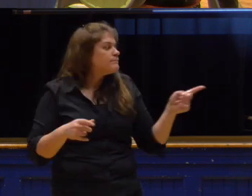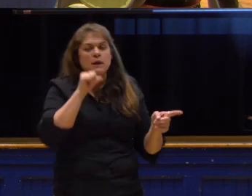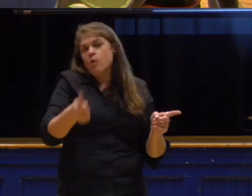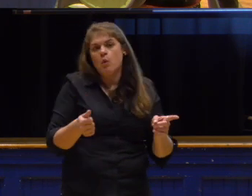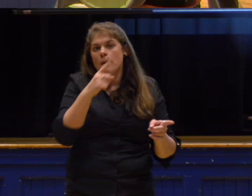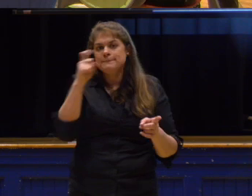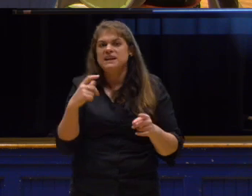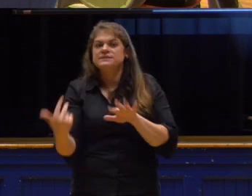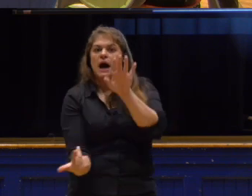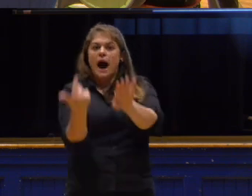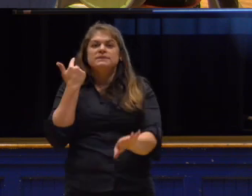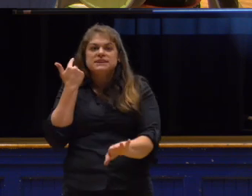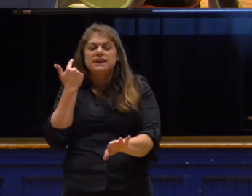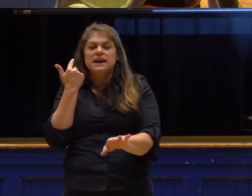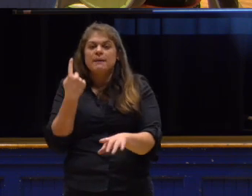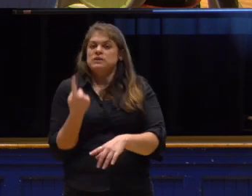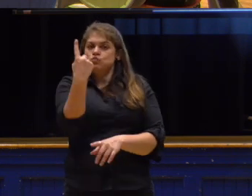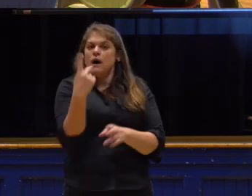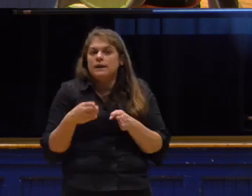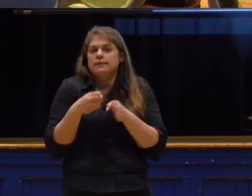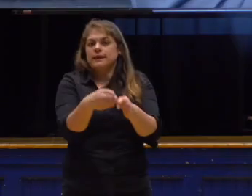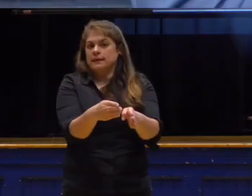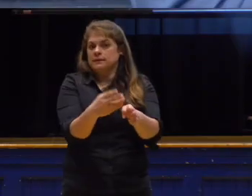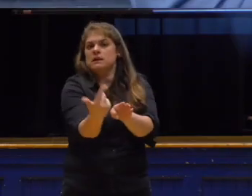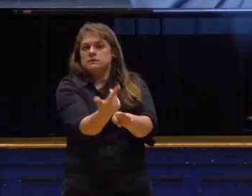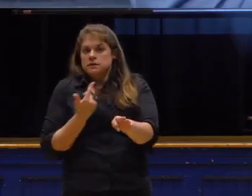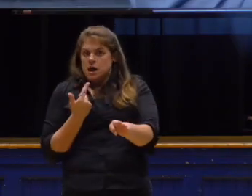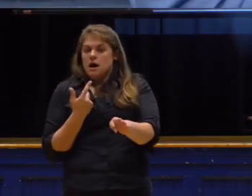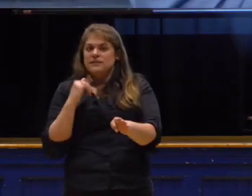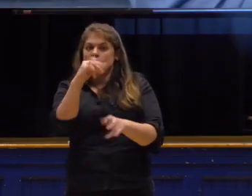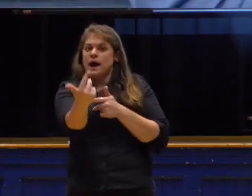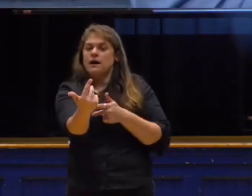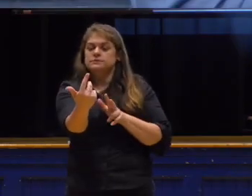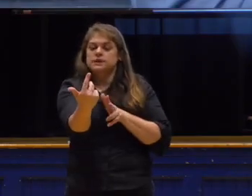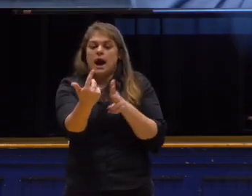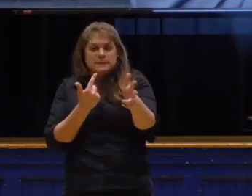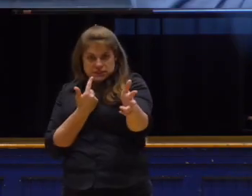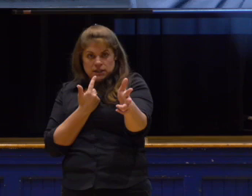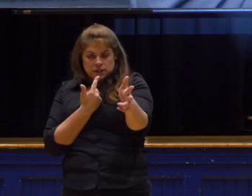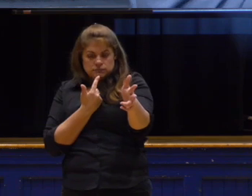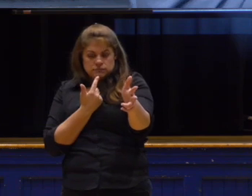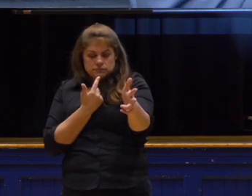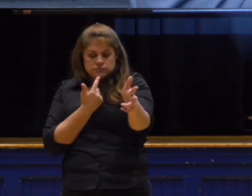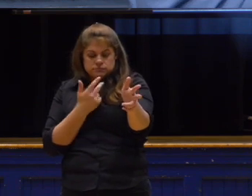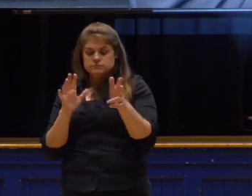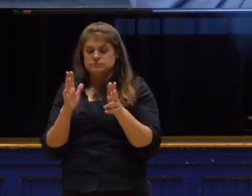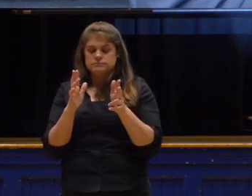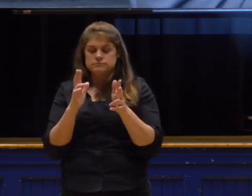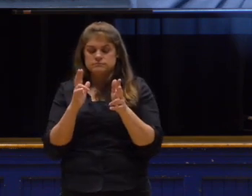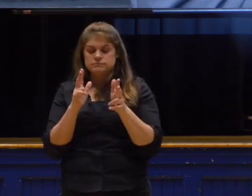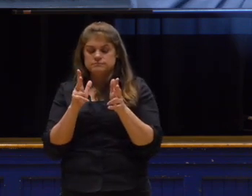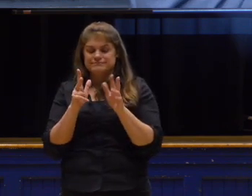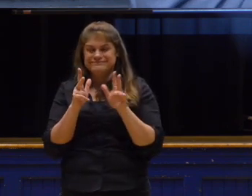won't be able to, simply because in the opposite direction, it's going to be one lane. So cars coming from that opposite direction, I'm going to say basically in front of